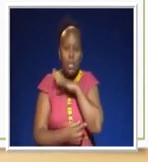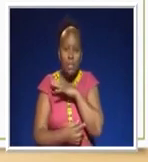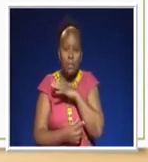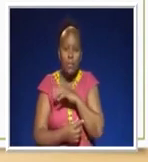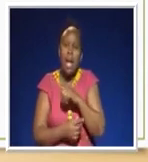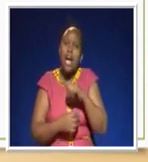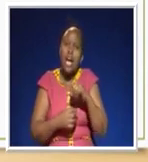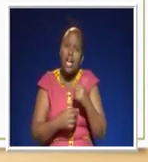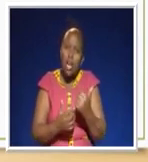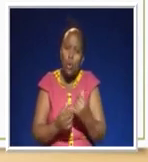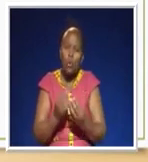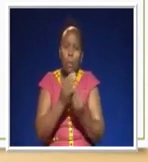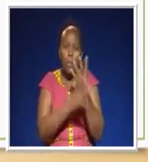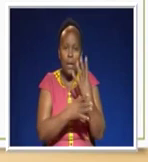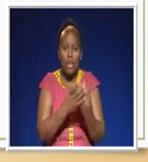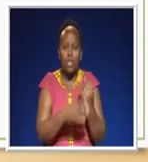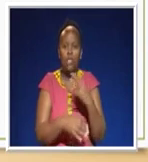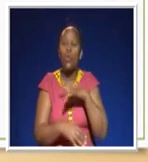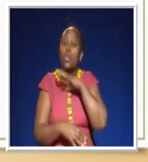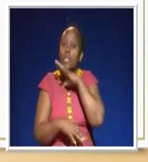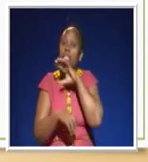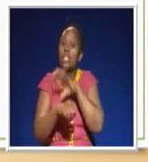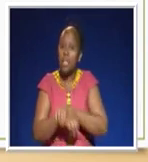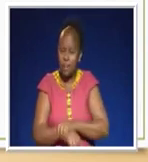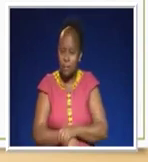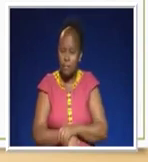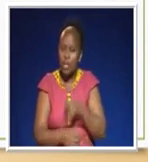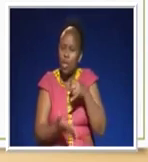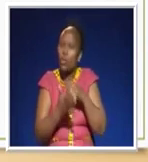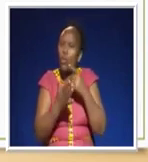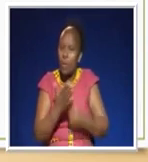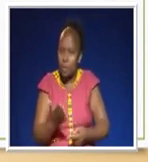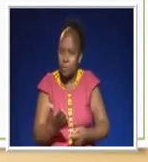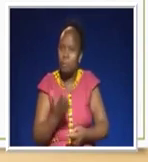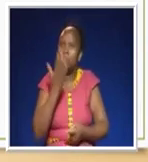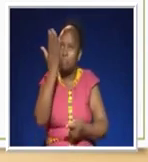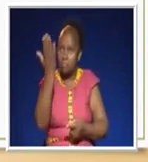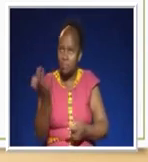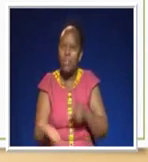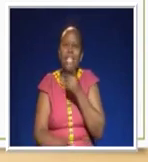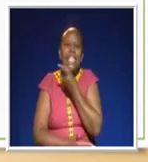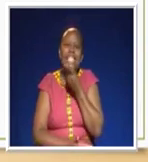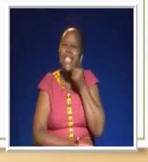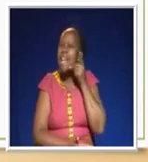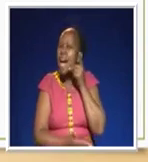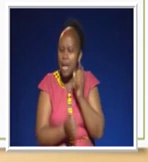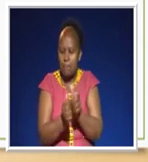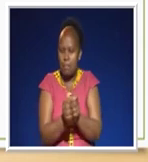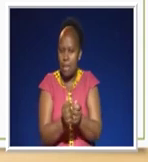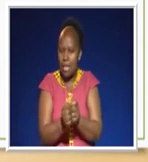to other plant wastes that we can get. And they include dry maize